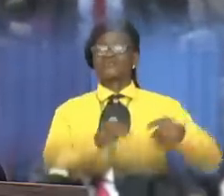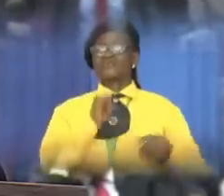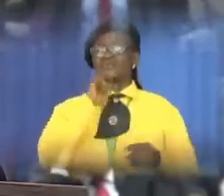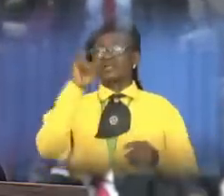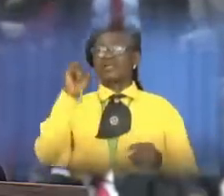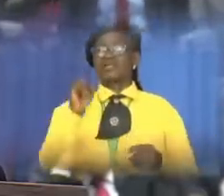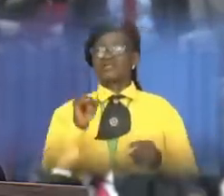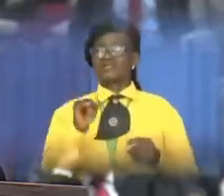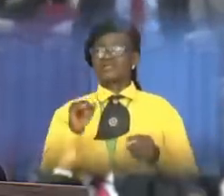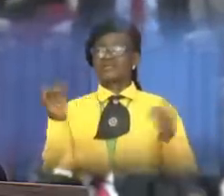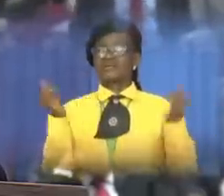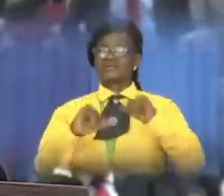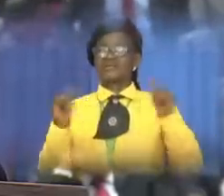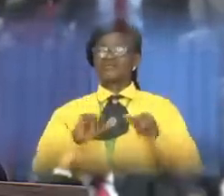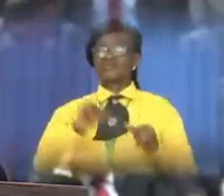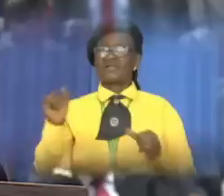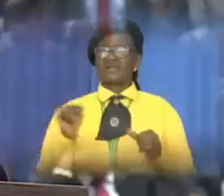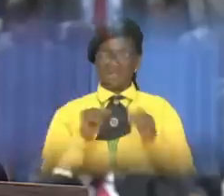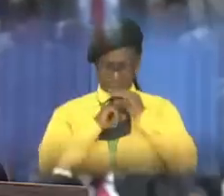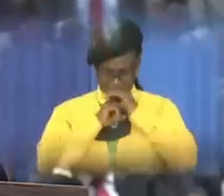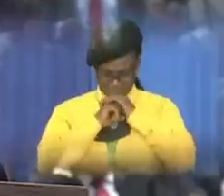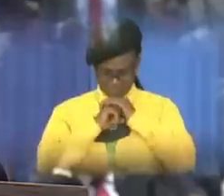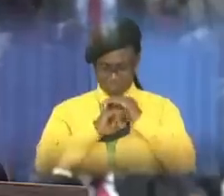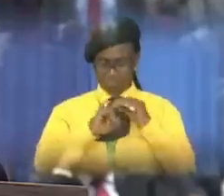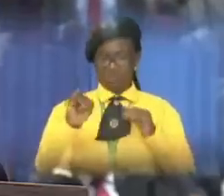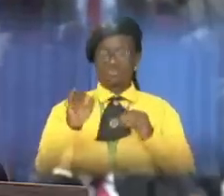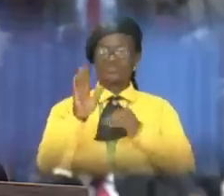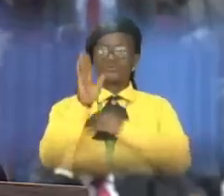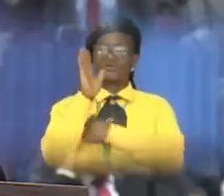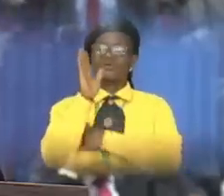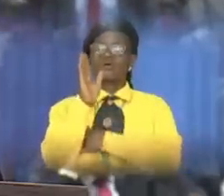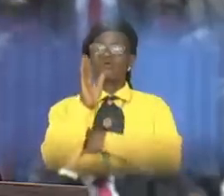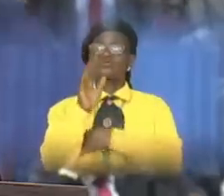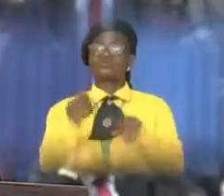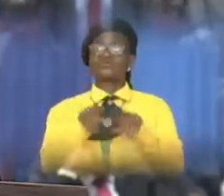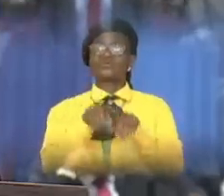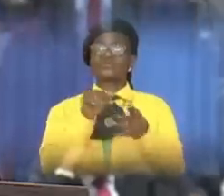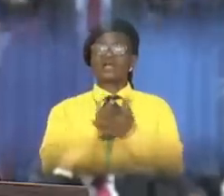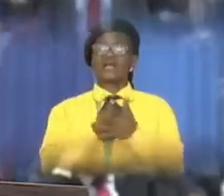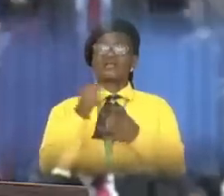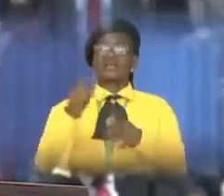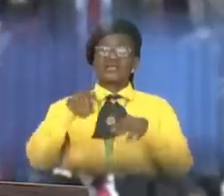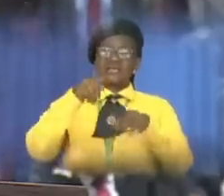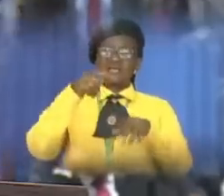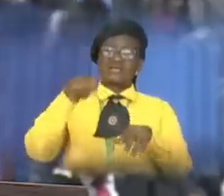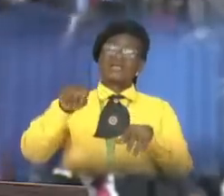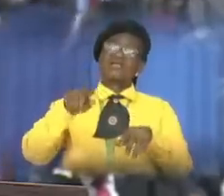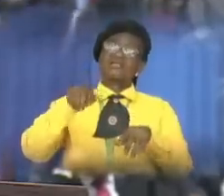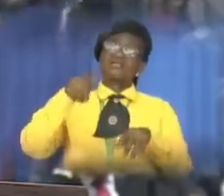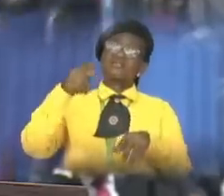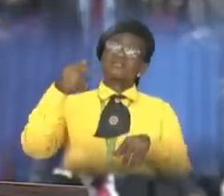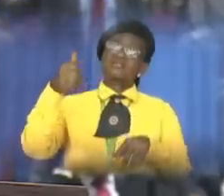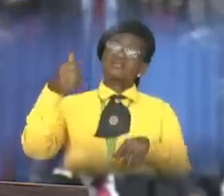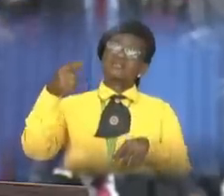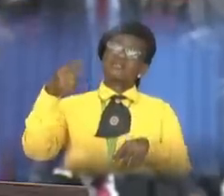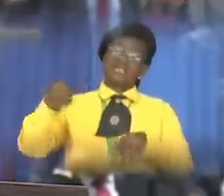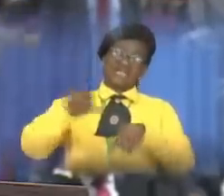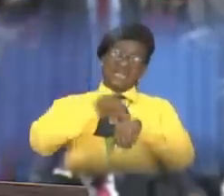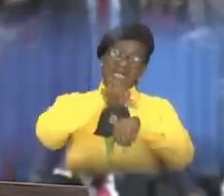worshiping God, so that the anointing will keep flowing, and people will come forward,